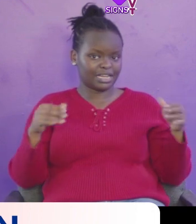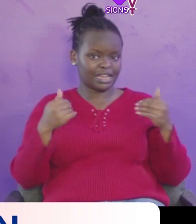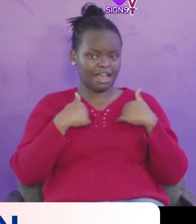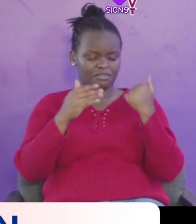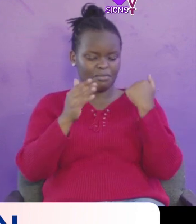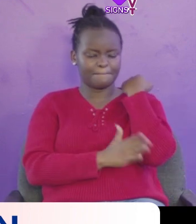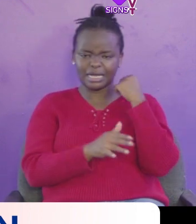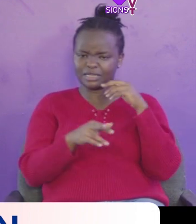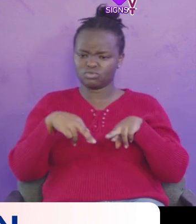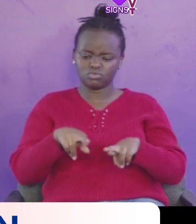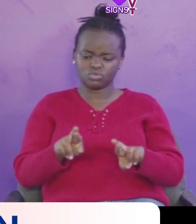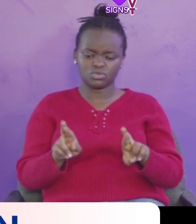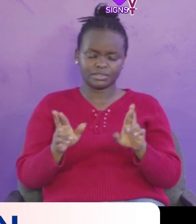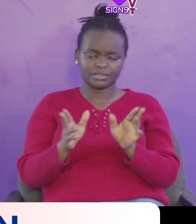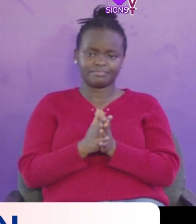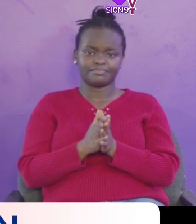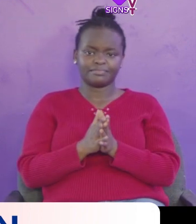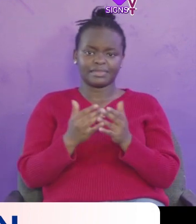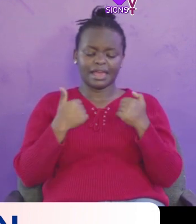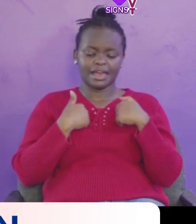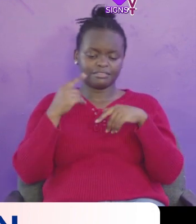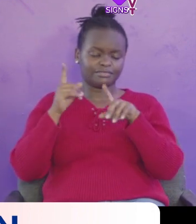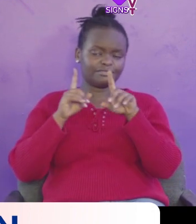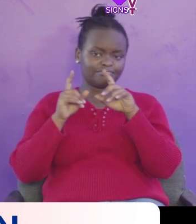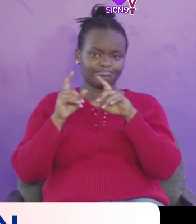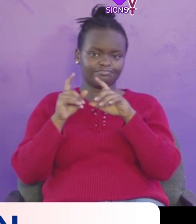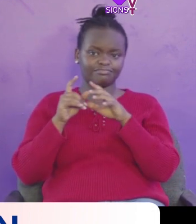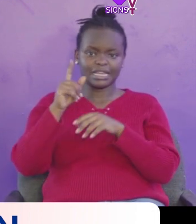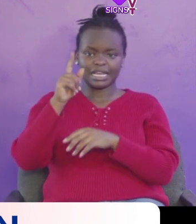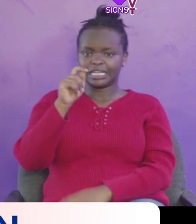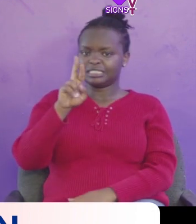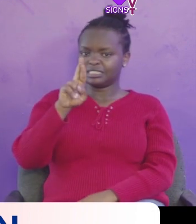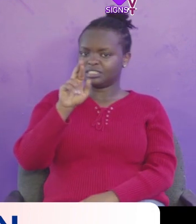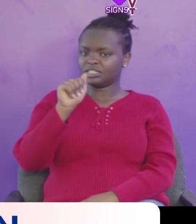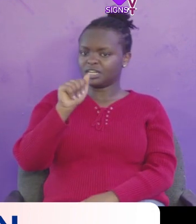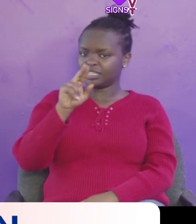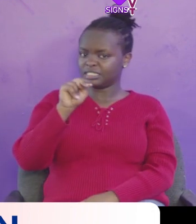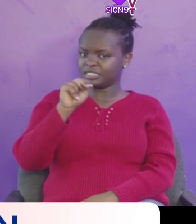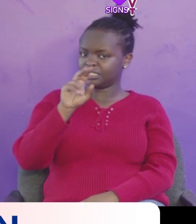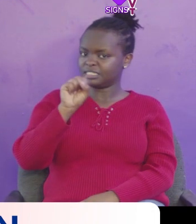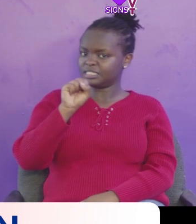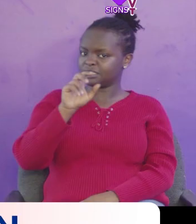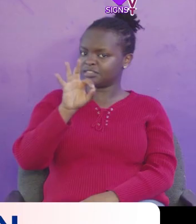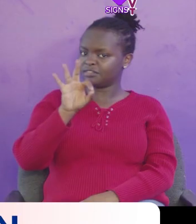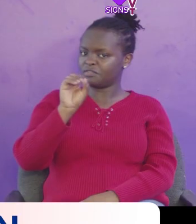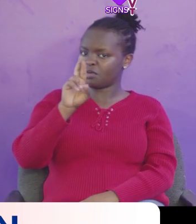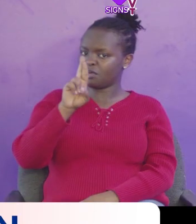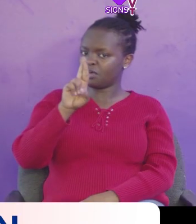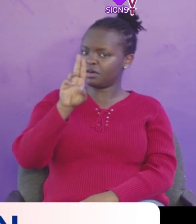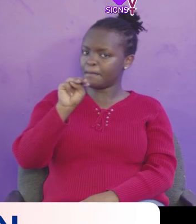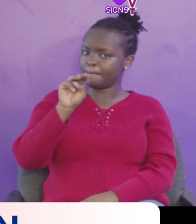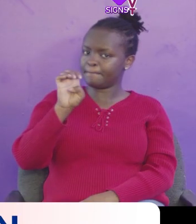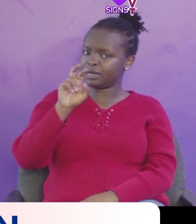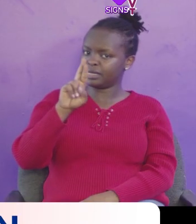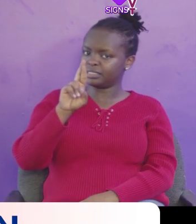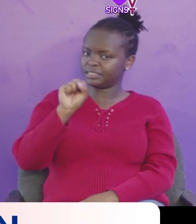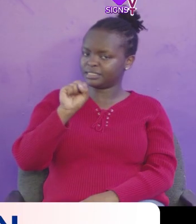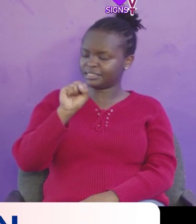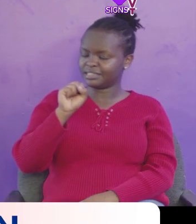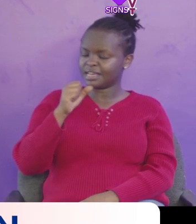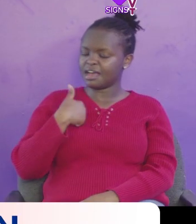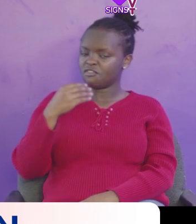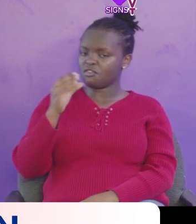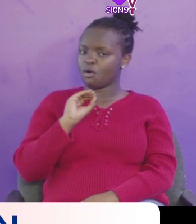roads. We don't have even transformers in the community. Did you know that Mukuru, that Embakasi South, Mukuru is in Embakasi South,